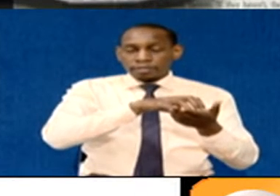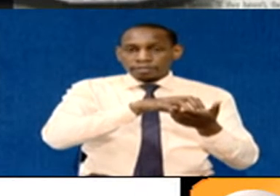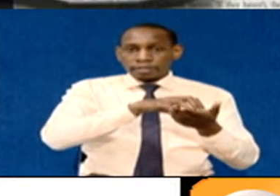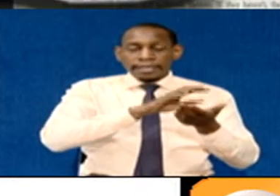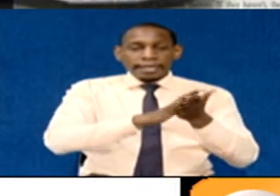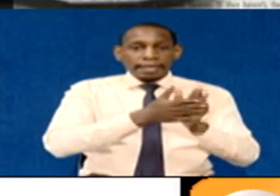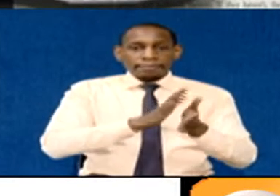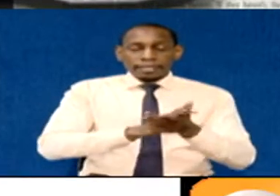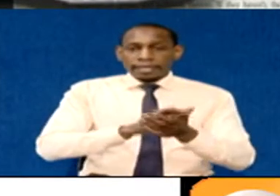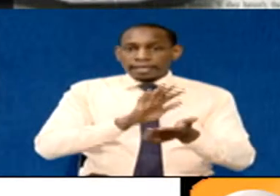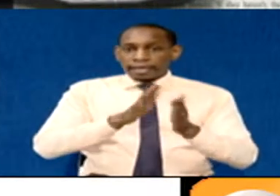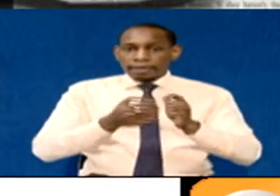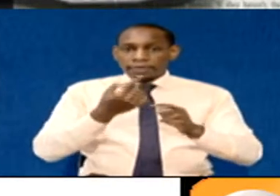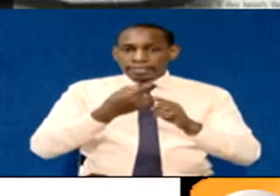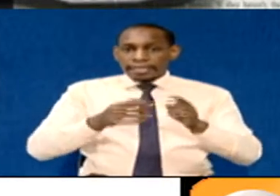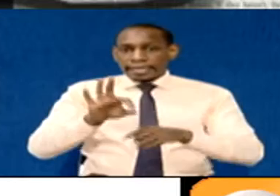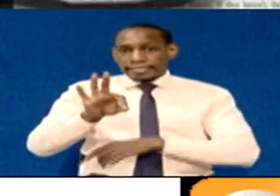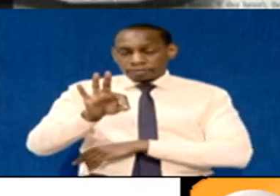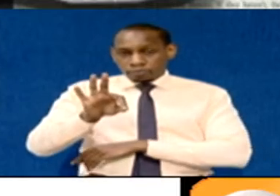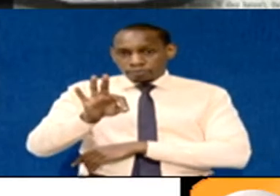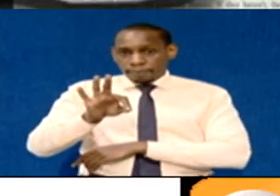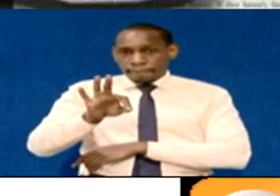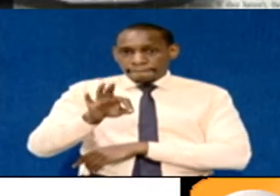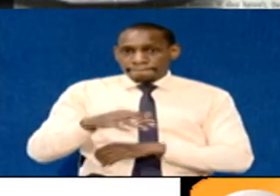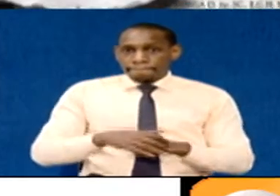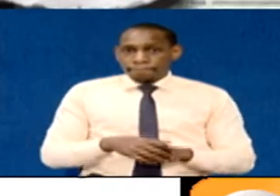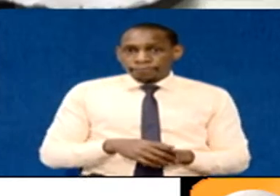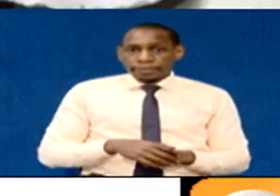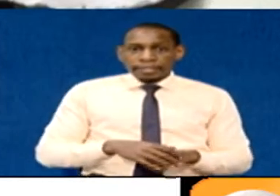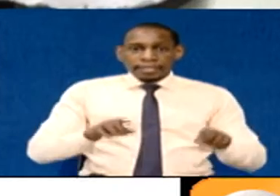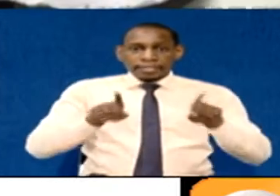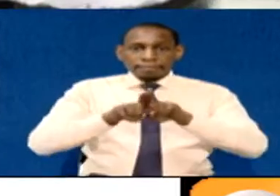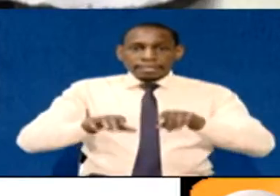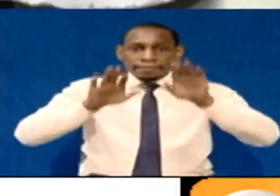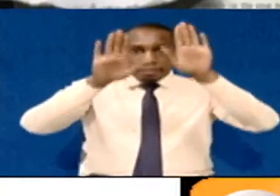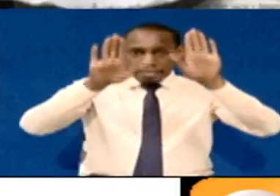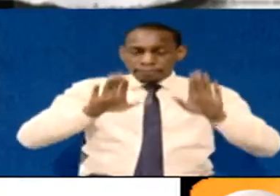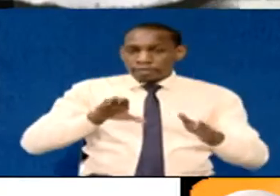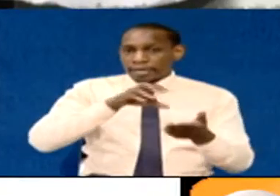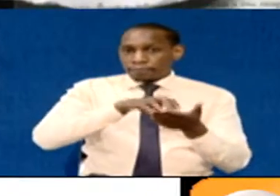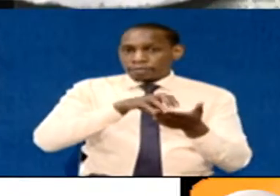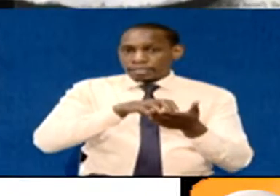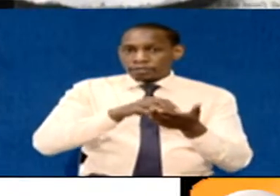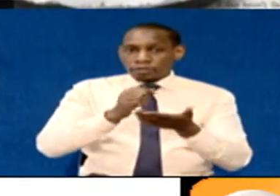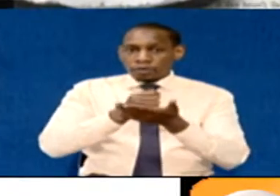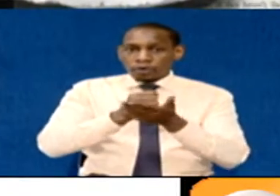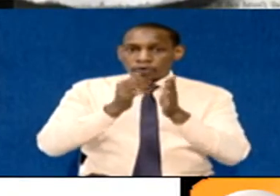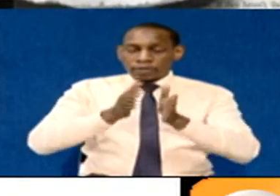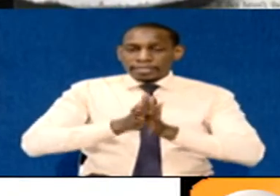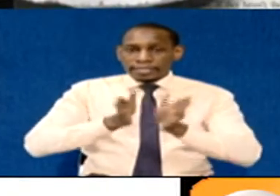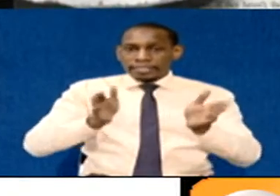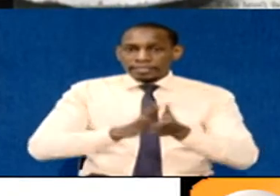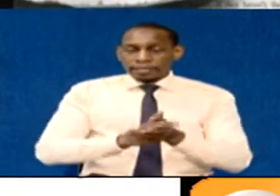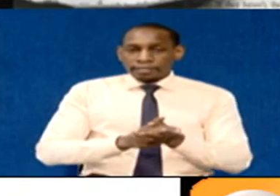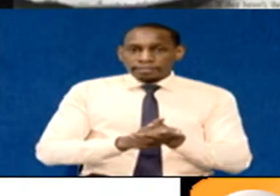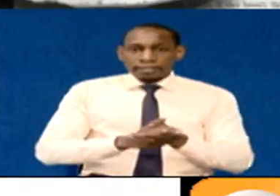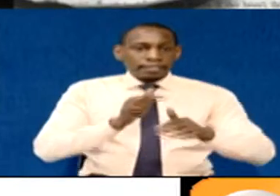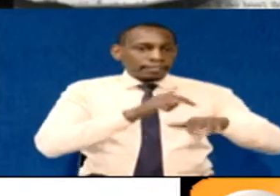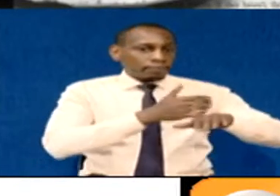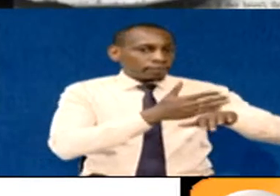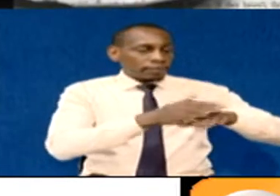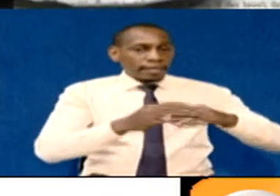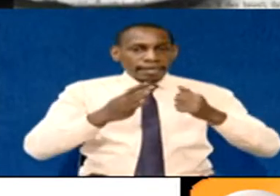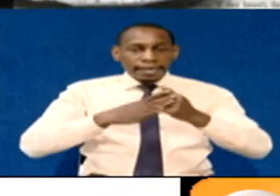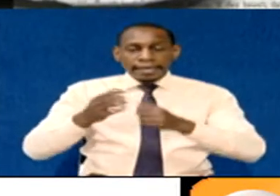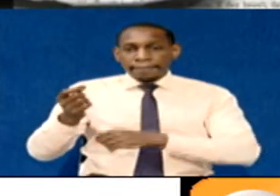3 years. Vacant. It took about 3 years. Yes. The very, very critical position of Auditor General. 9 months. How long did it